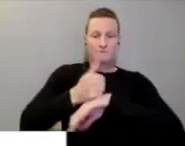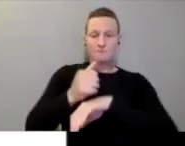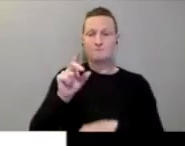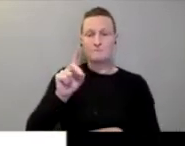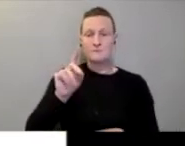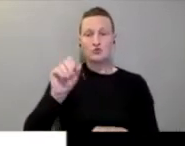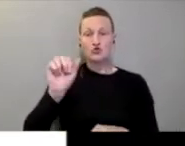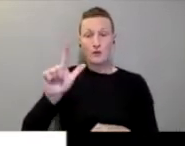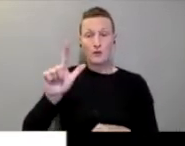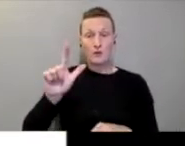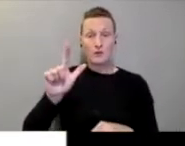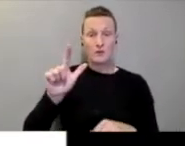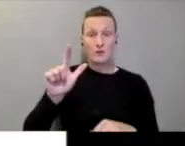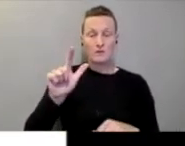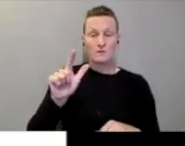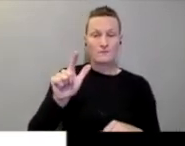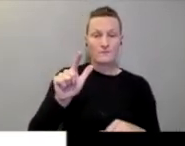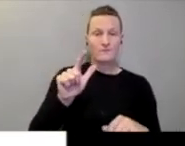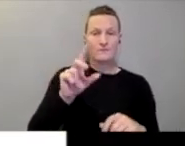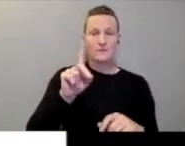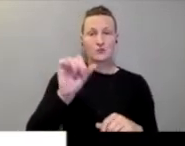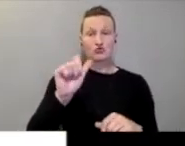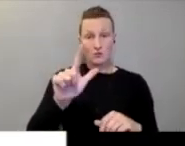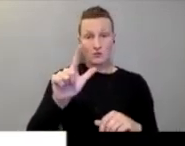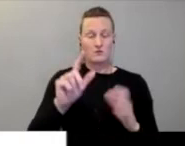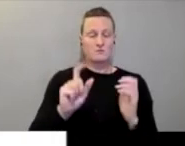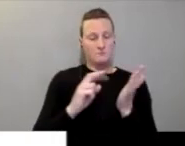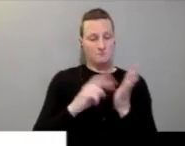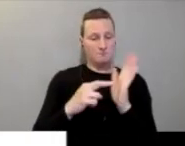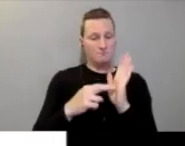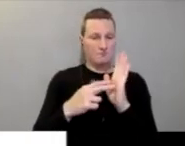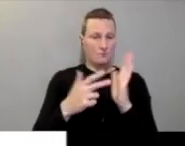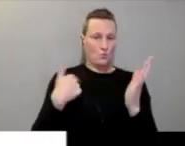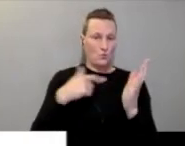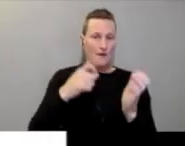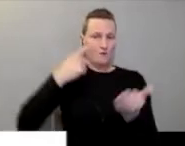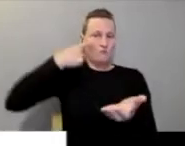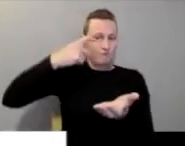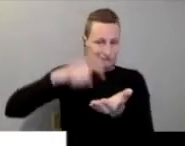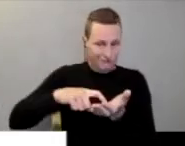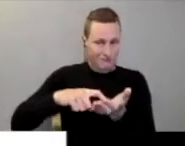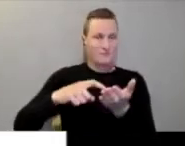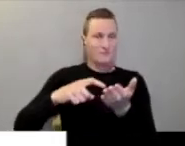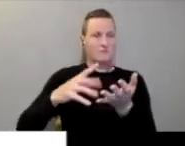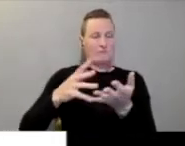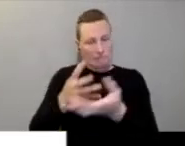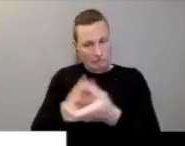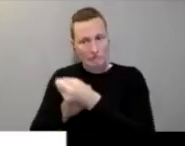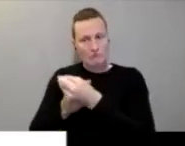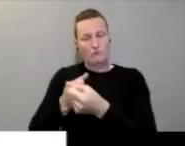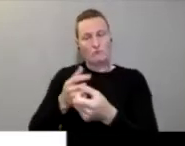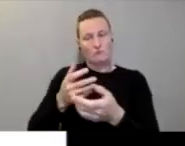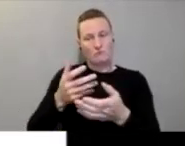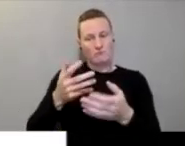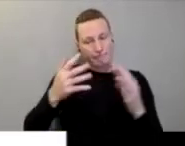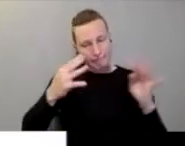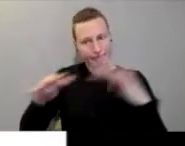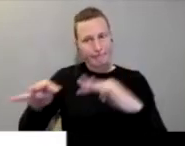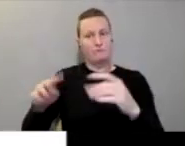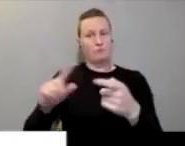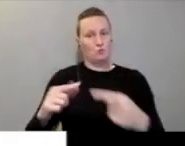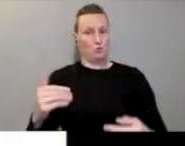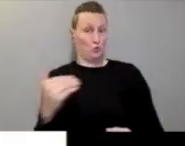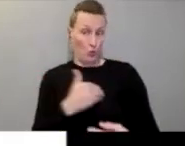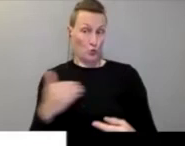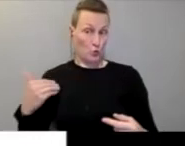public artwork. Even though we are recognizing online as a public platform, we really want arts to be a driver towards